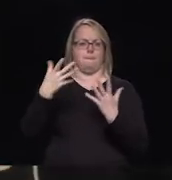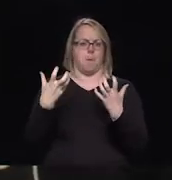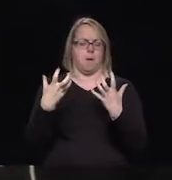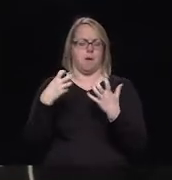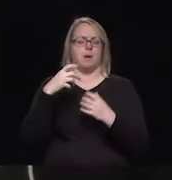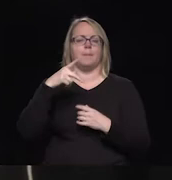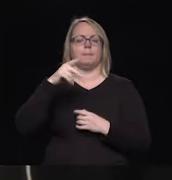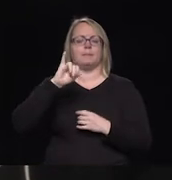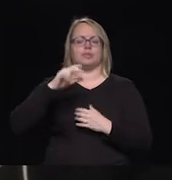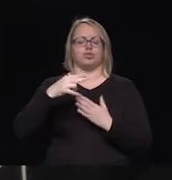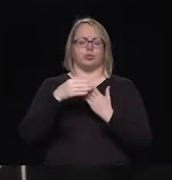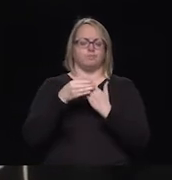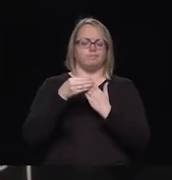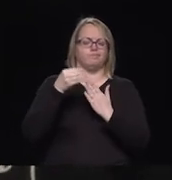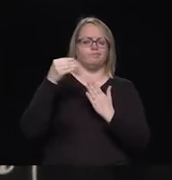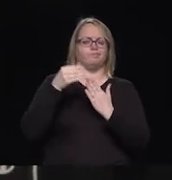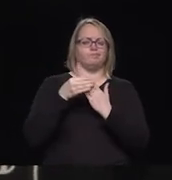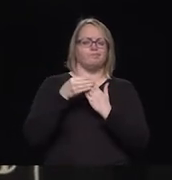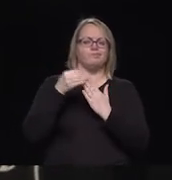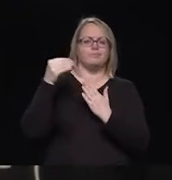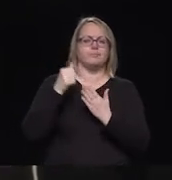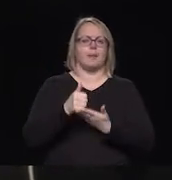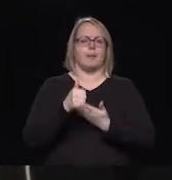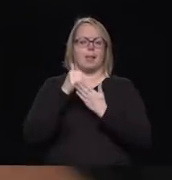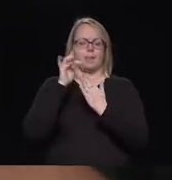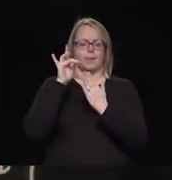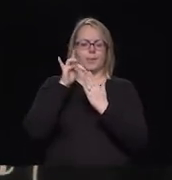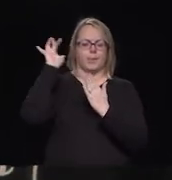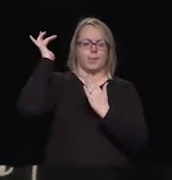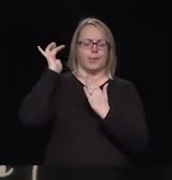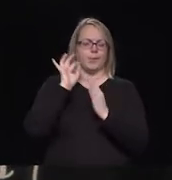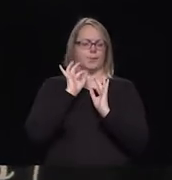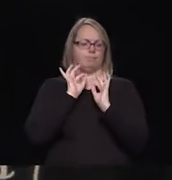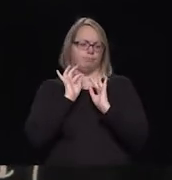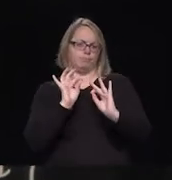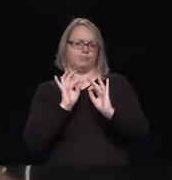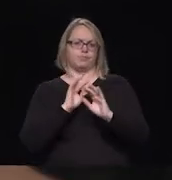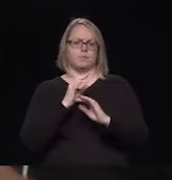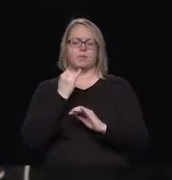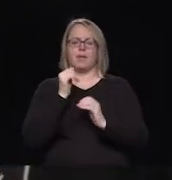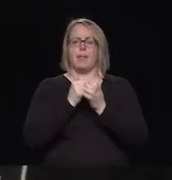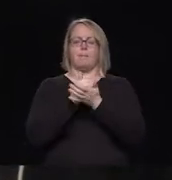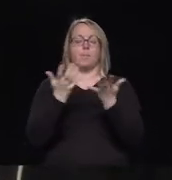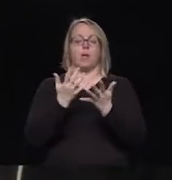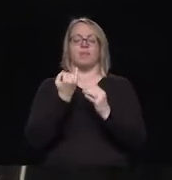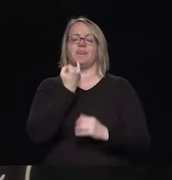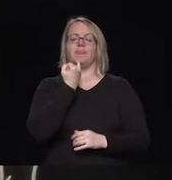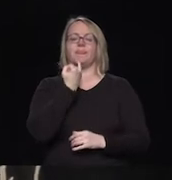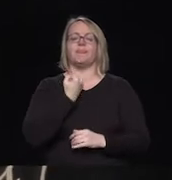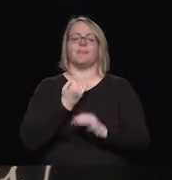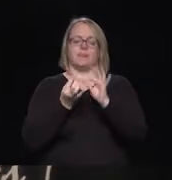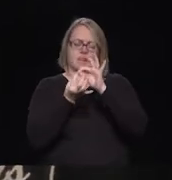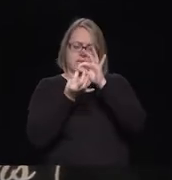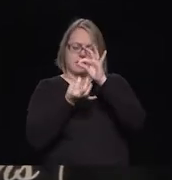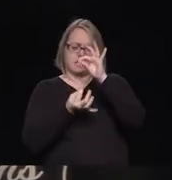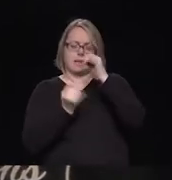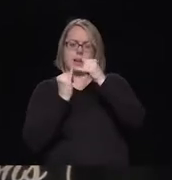I'm going to pinch until I have a sharp, sharp edge.